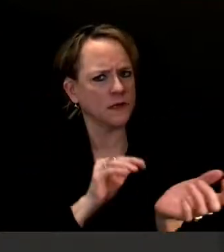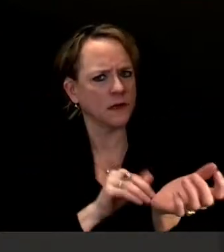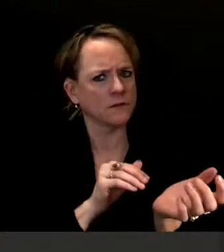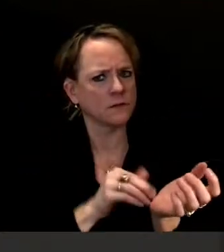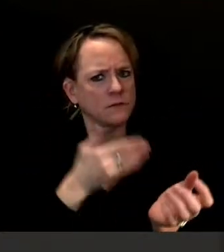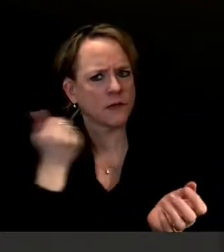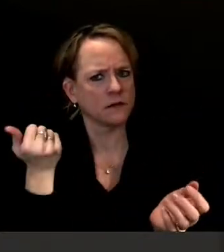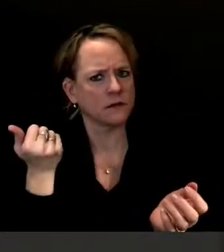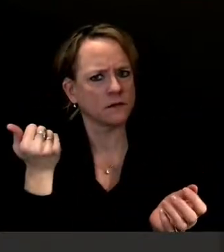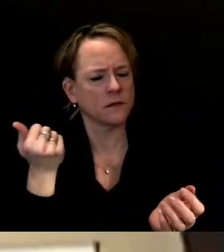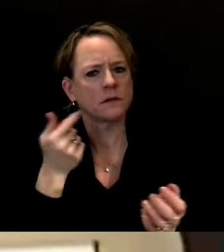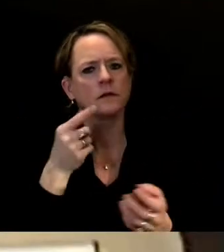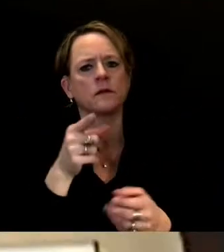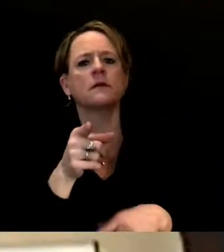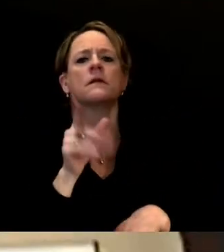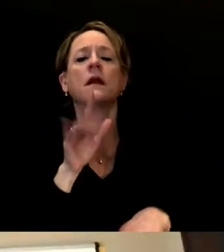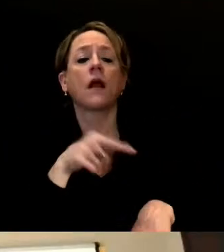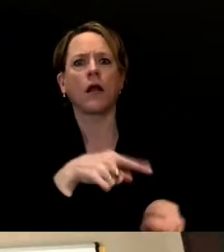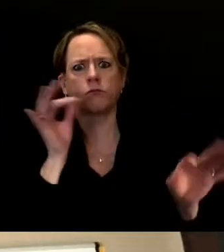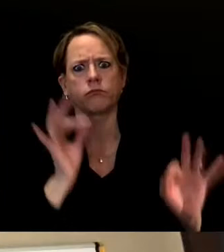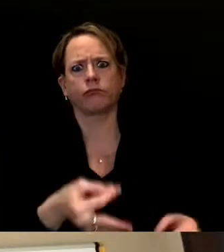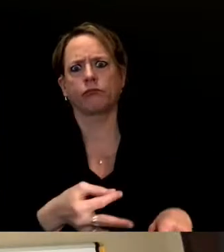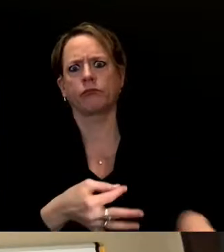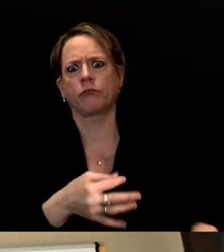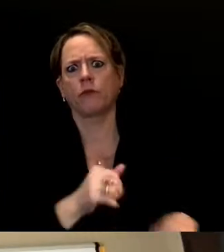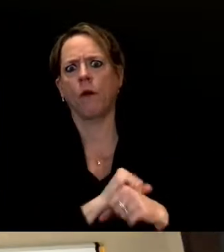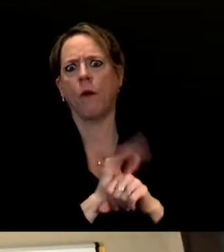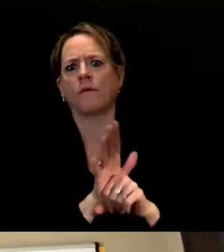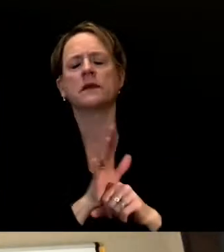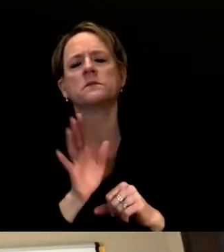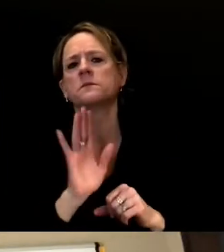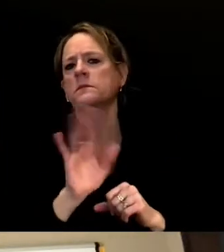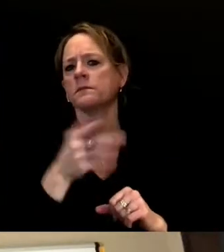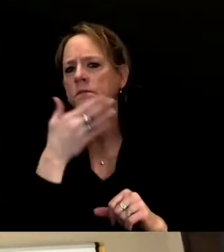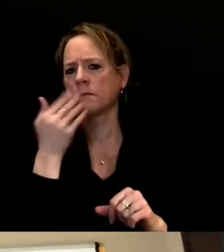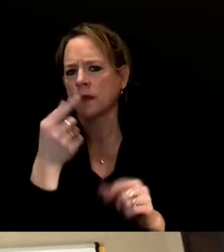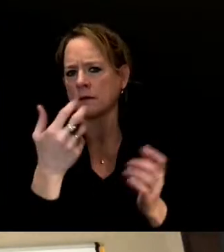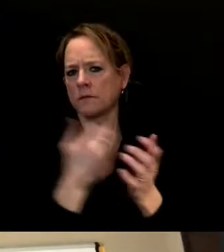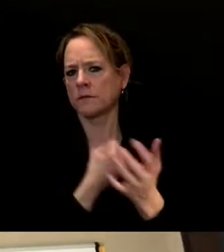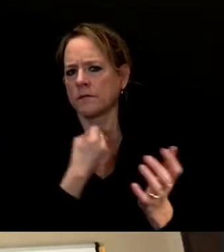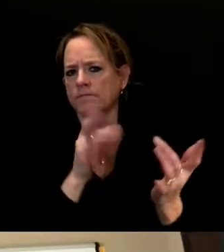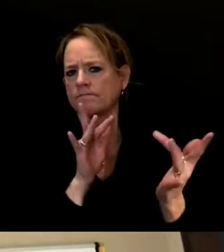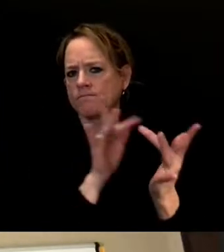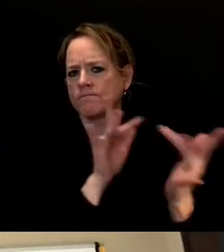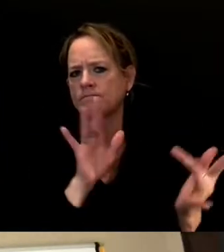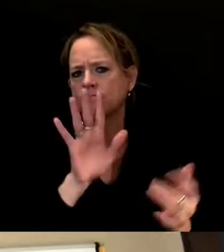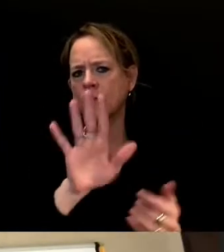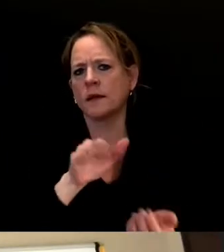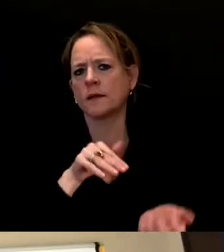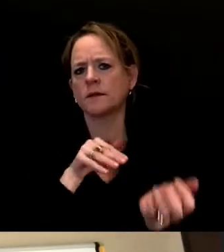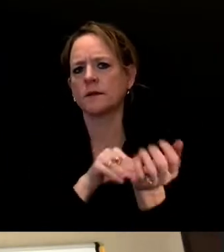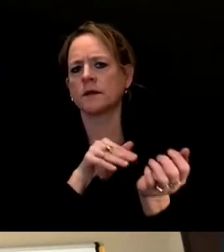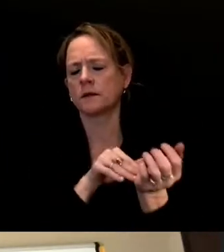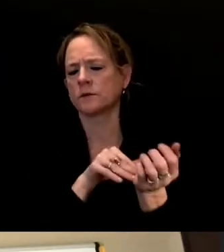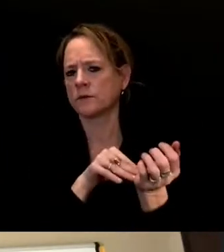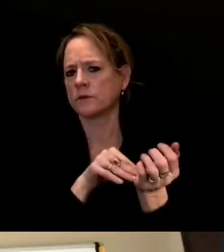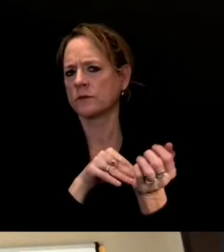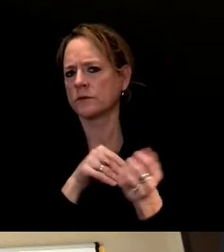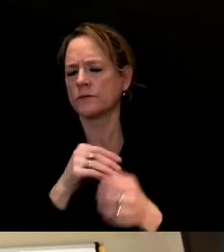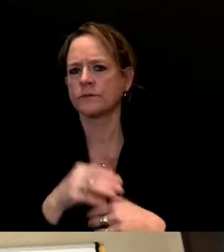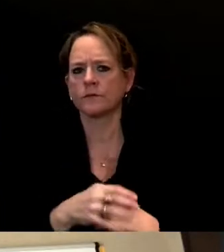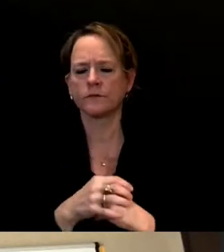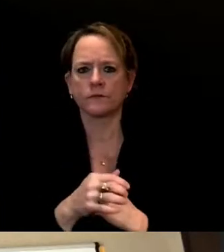from healthcare professional that they would normally get. And if tests are hard to come by, I think we need to look at the resources